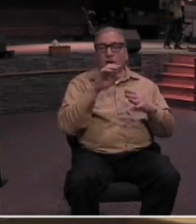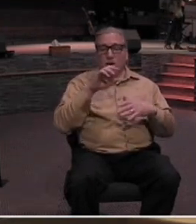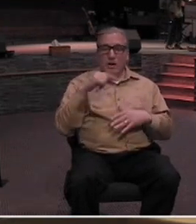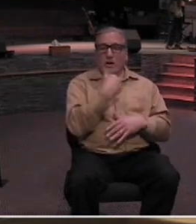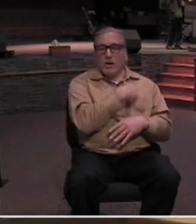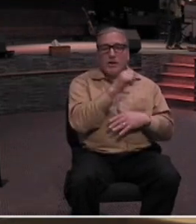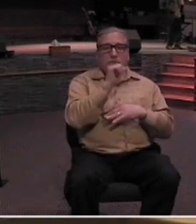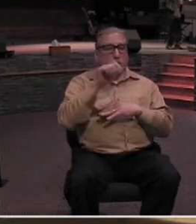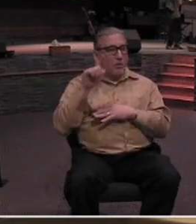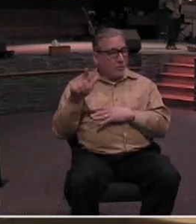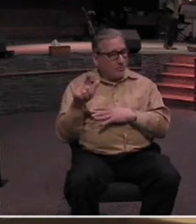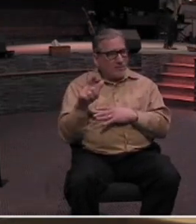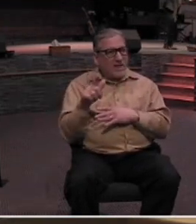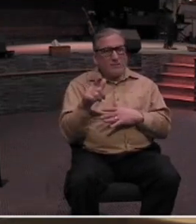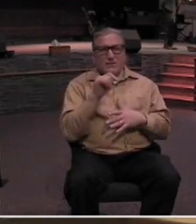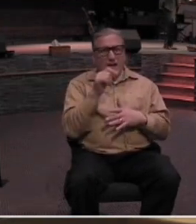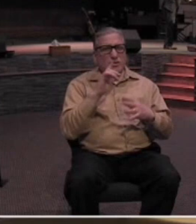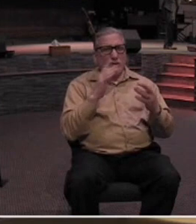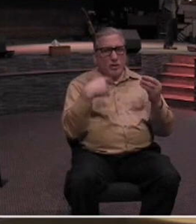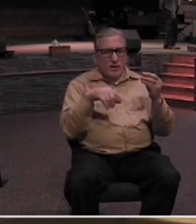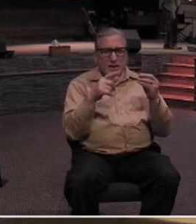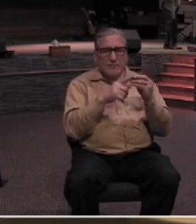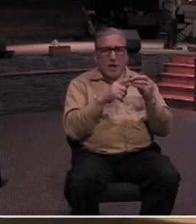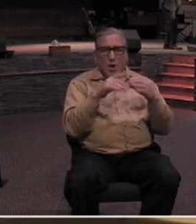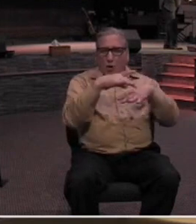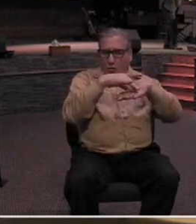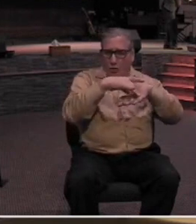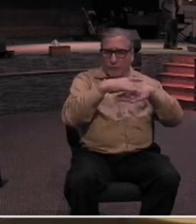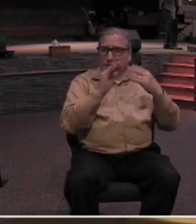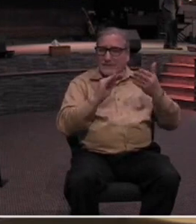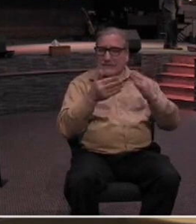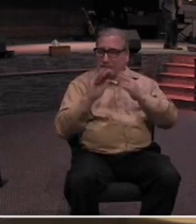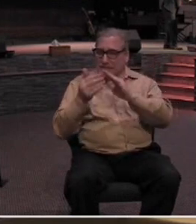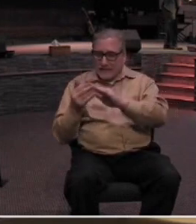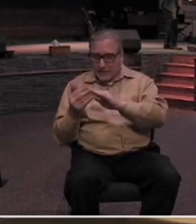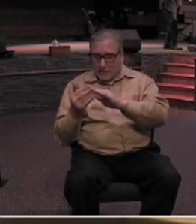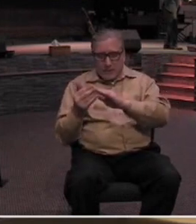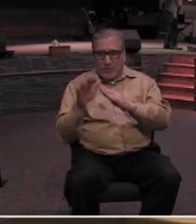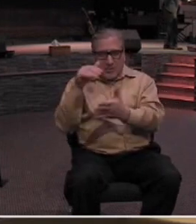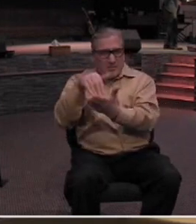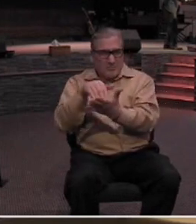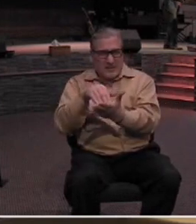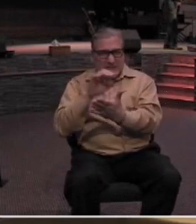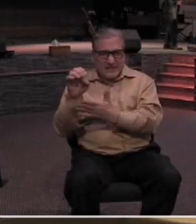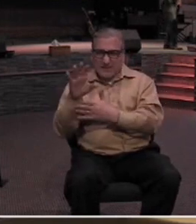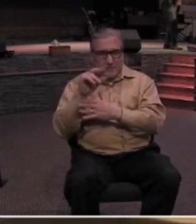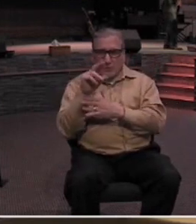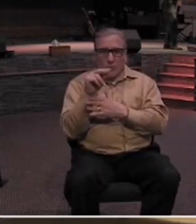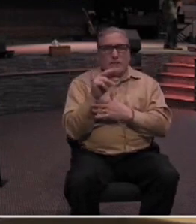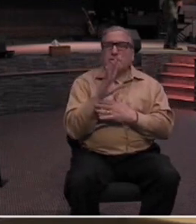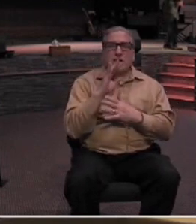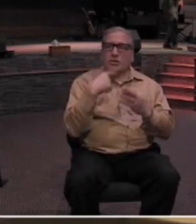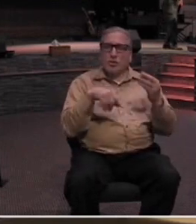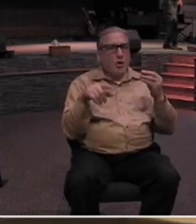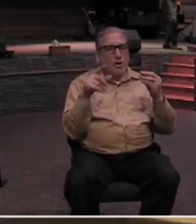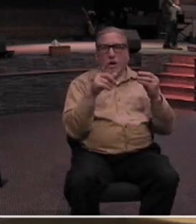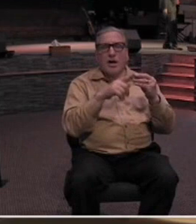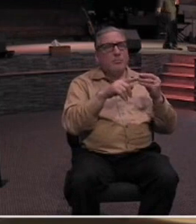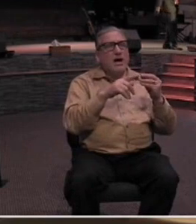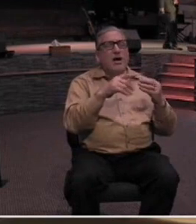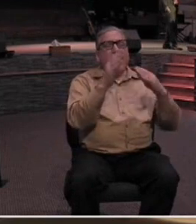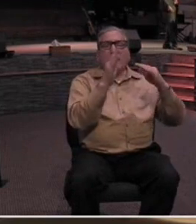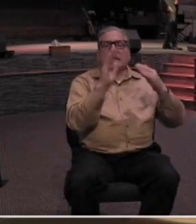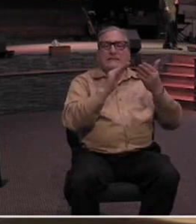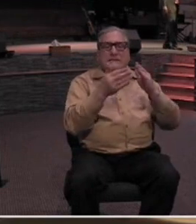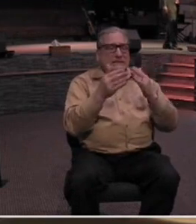talking about an earthly city located in the Middle East. He wasn't talking about a flashpoint city still being